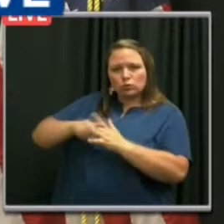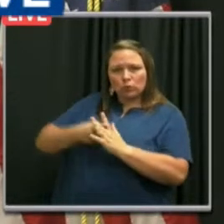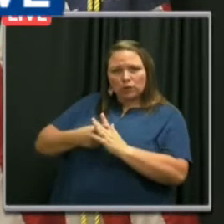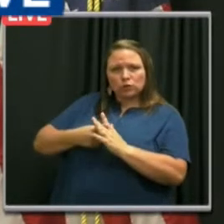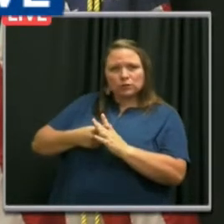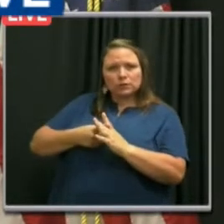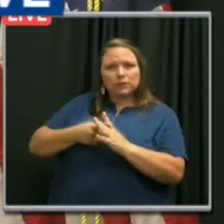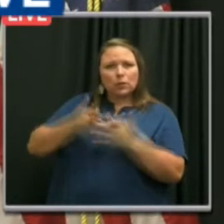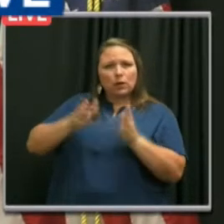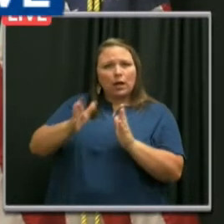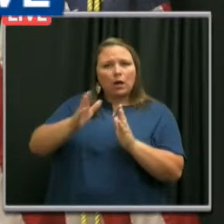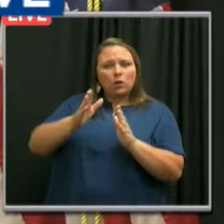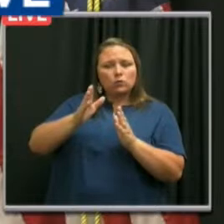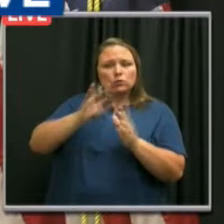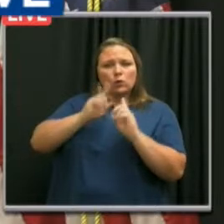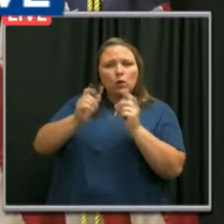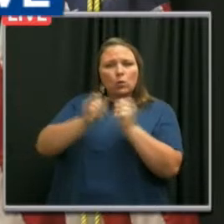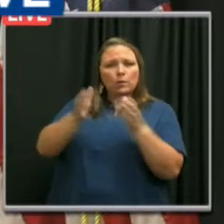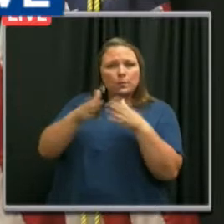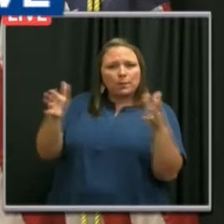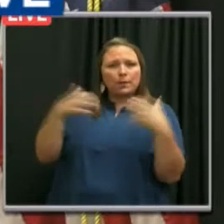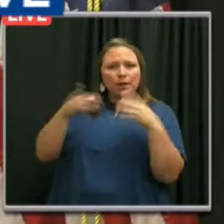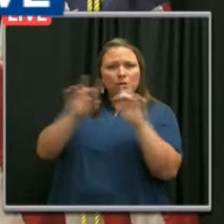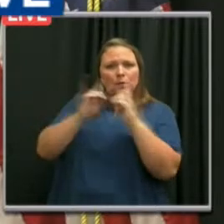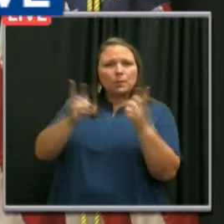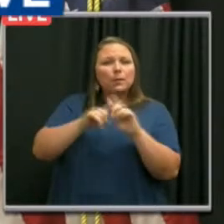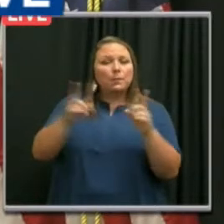there is no evidence that the protests has